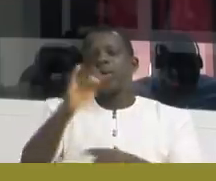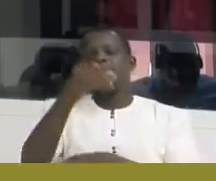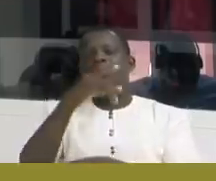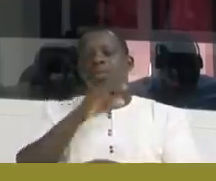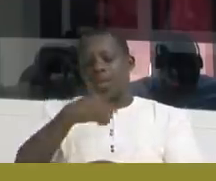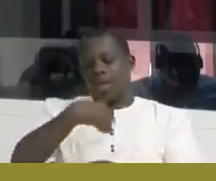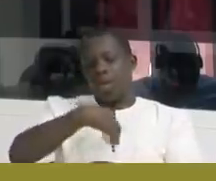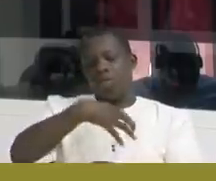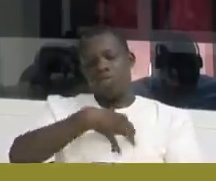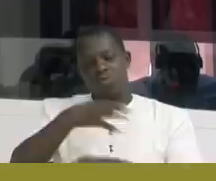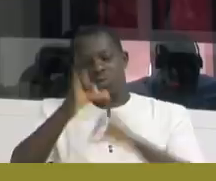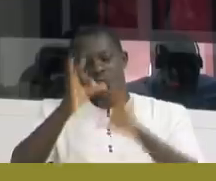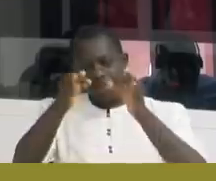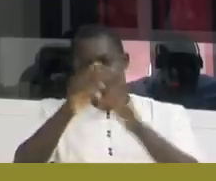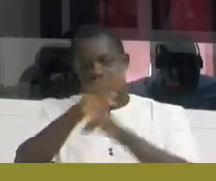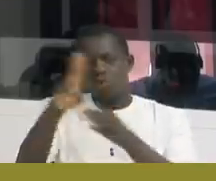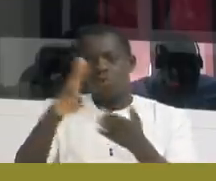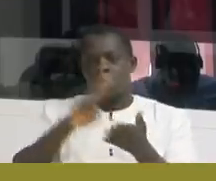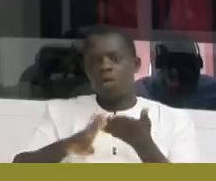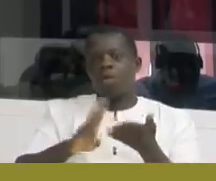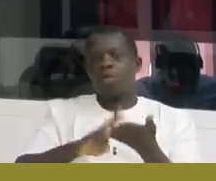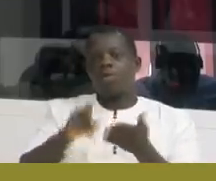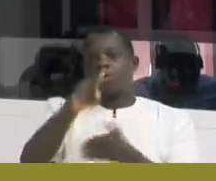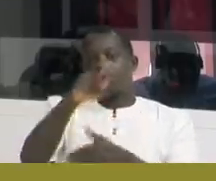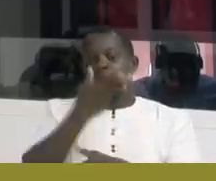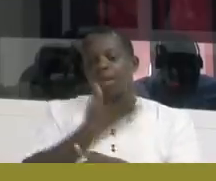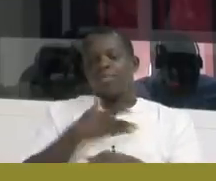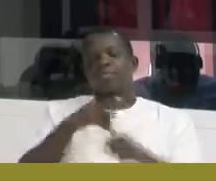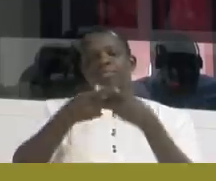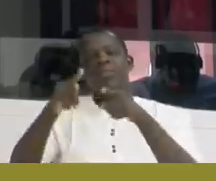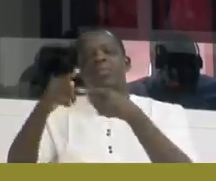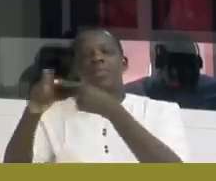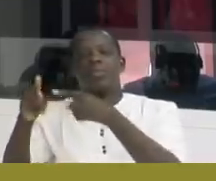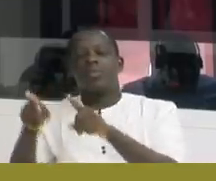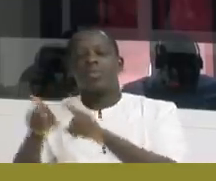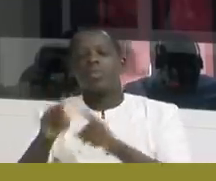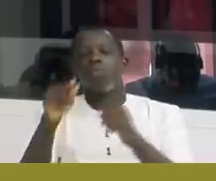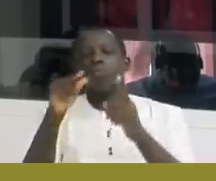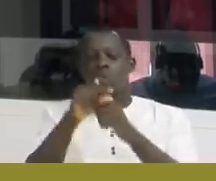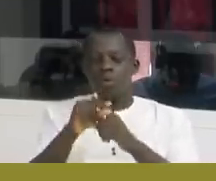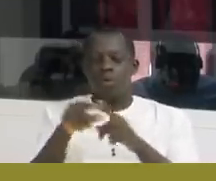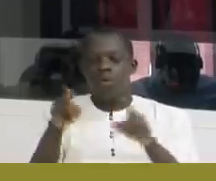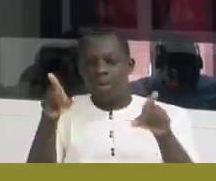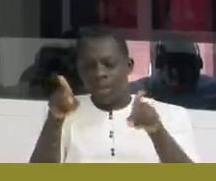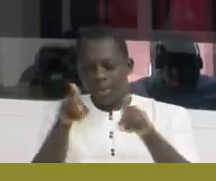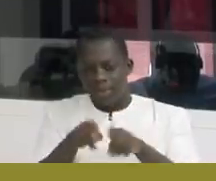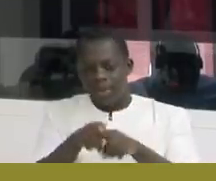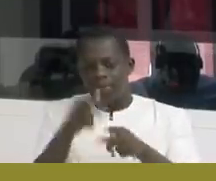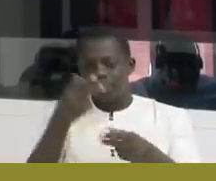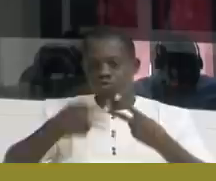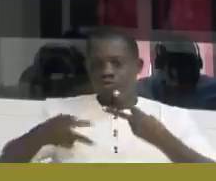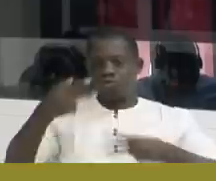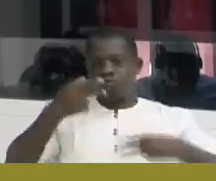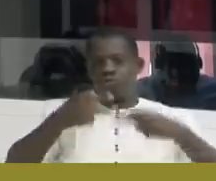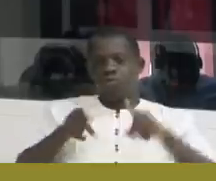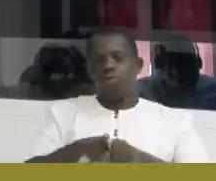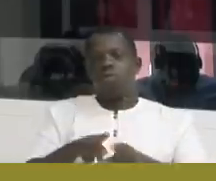not unusual for you to have different versions of the same story,